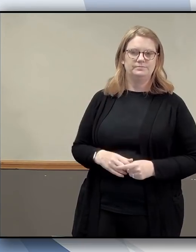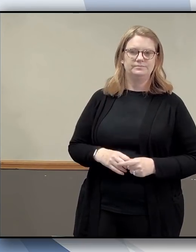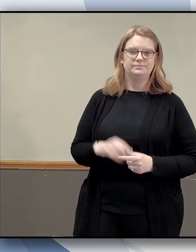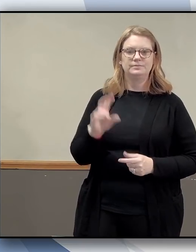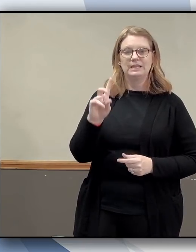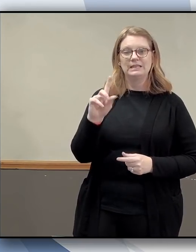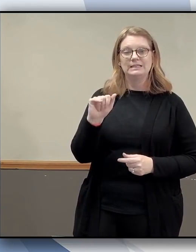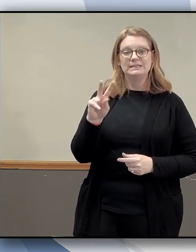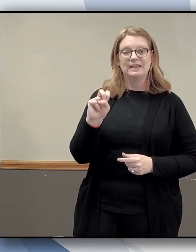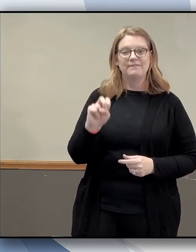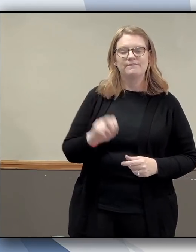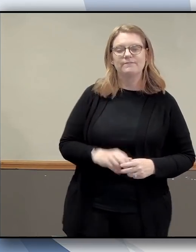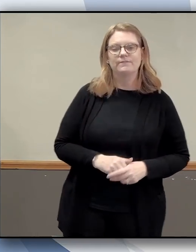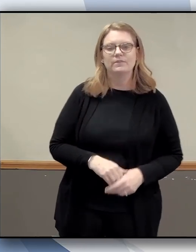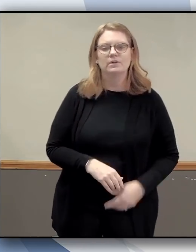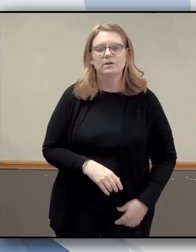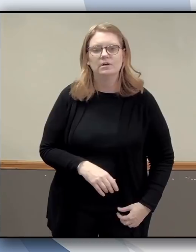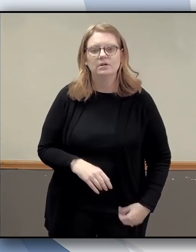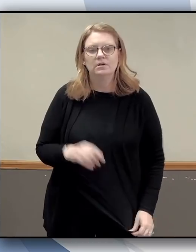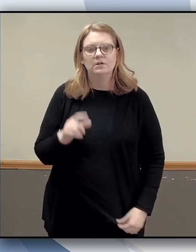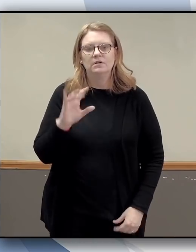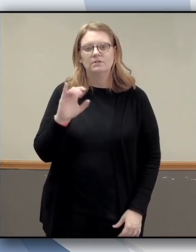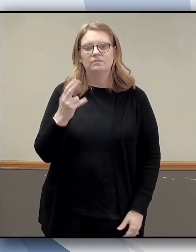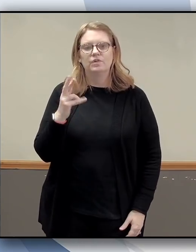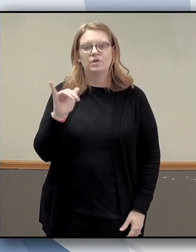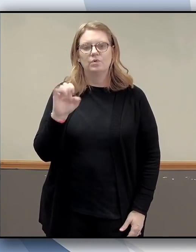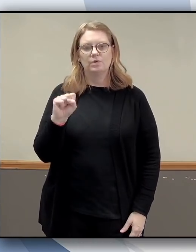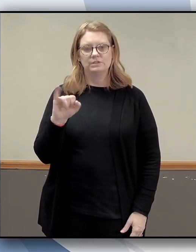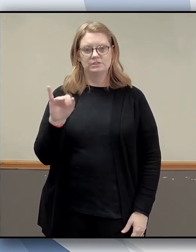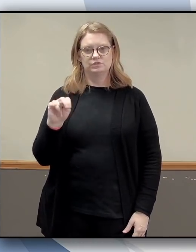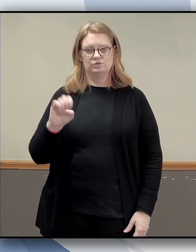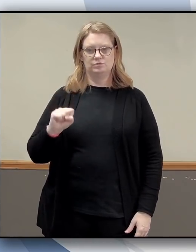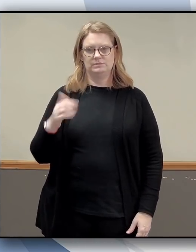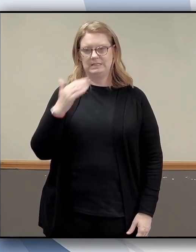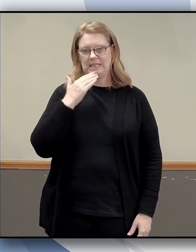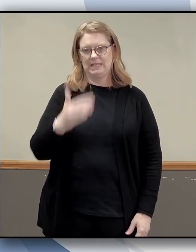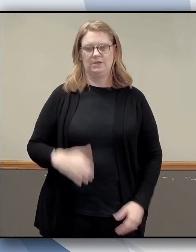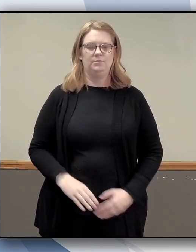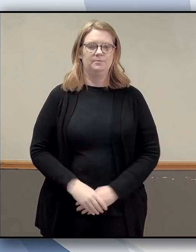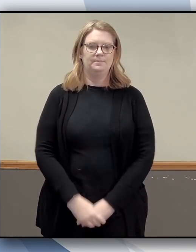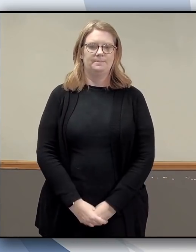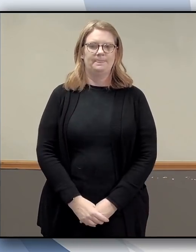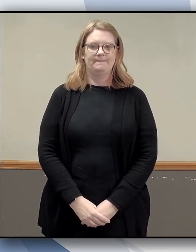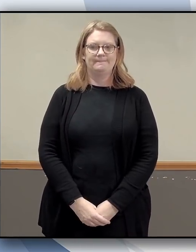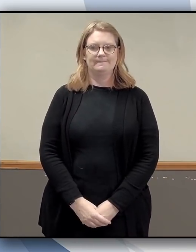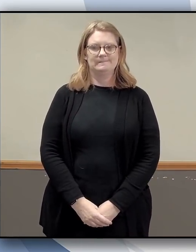Dave? This is for Chris Jones. Okay, thank you, Dave. It's